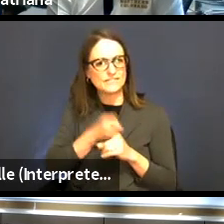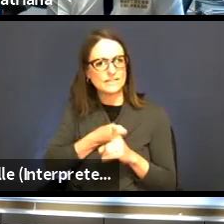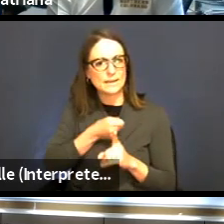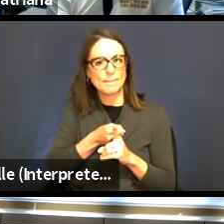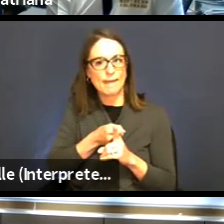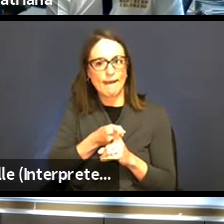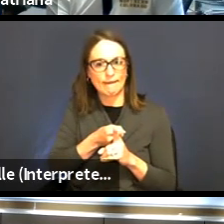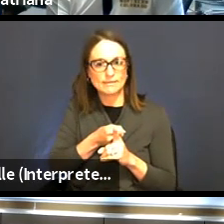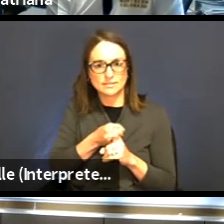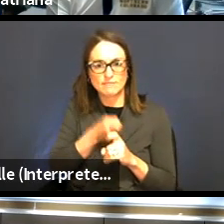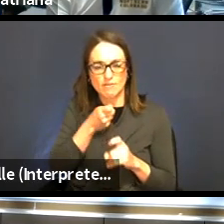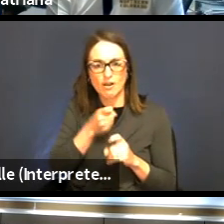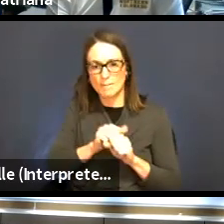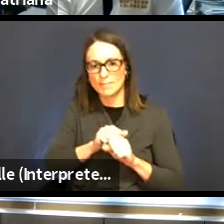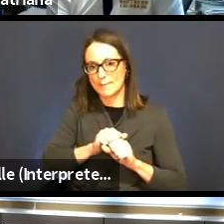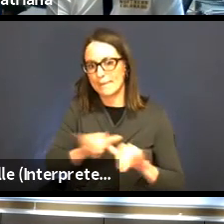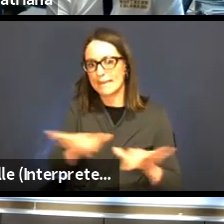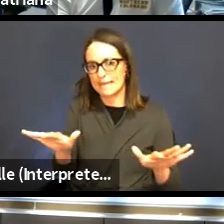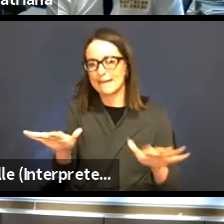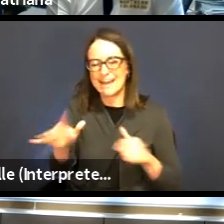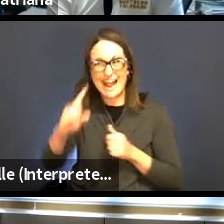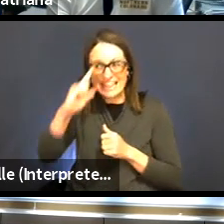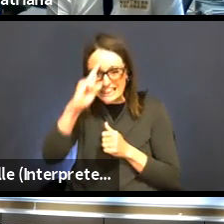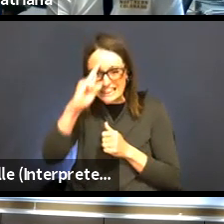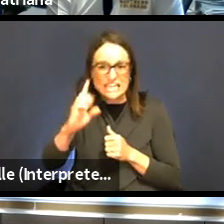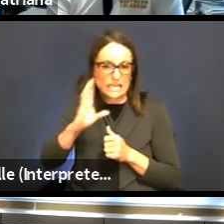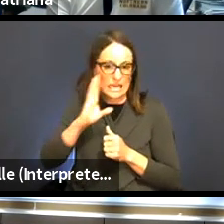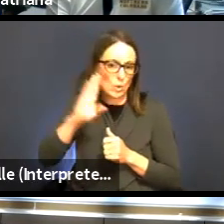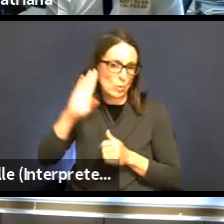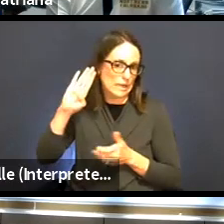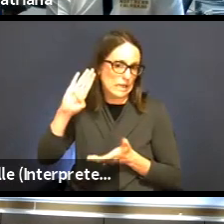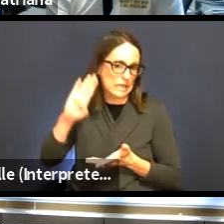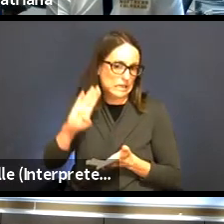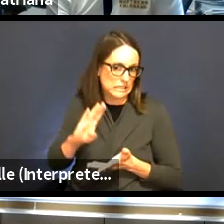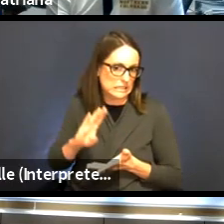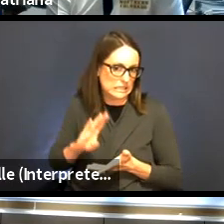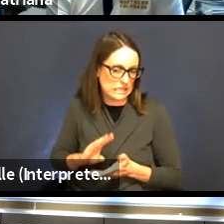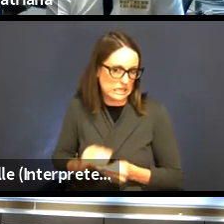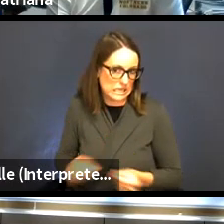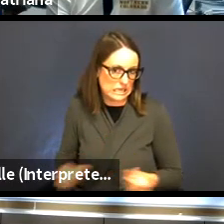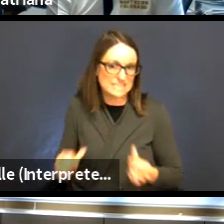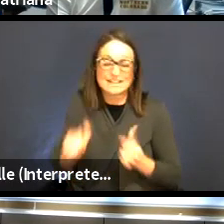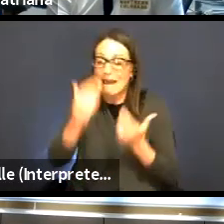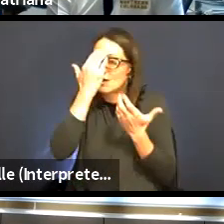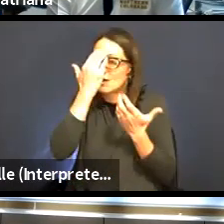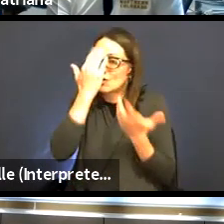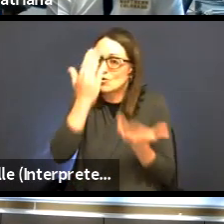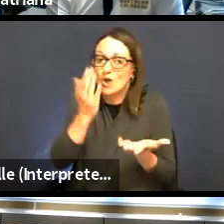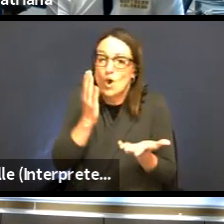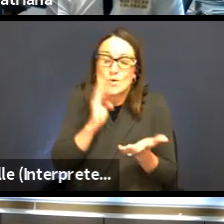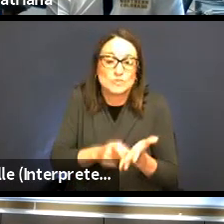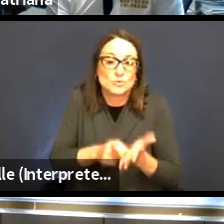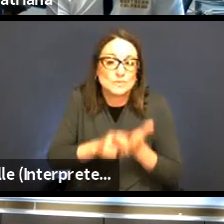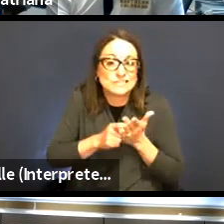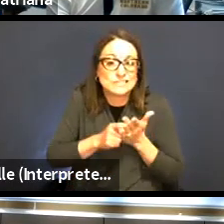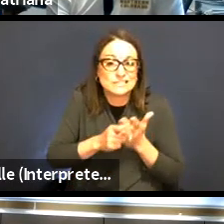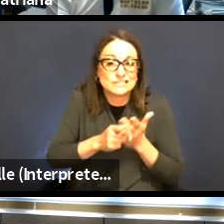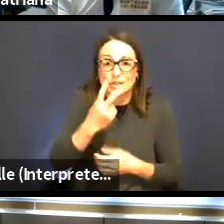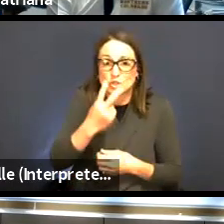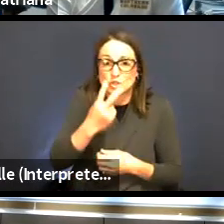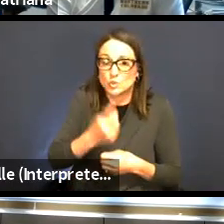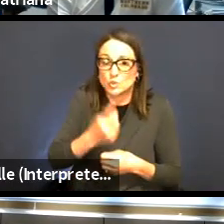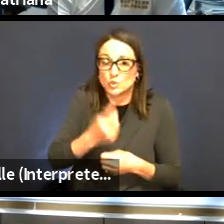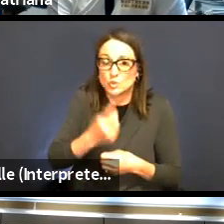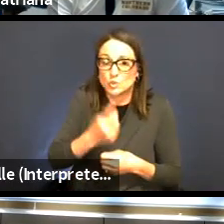the pandemic will ease. I don't know if it's going to take 2 years or 3 years. I'm optimistic that there'll be some rebound